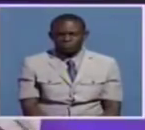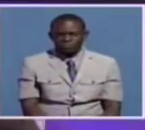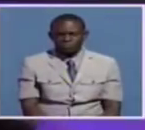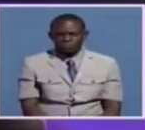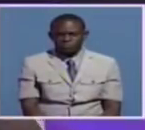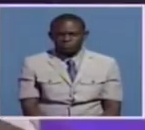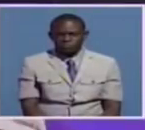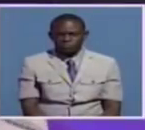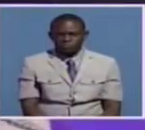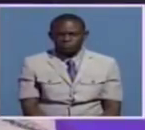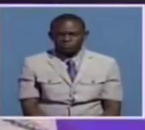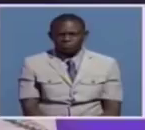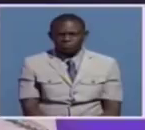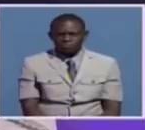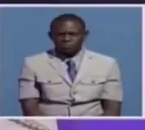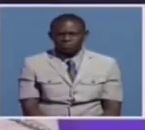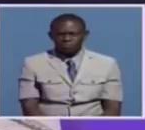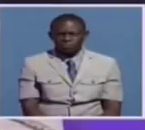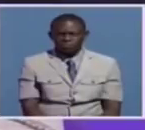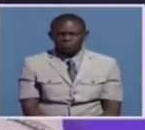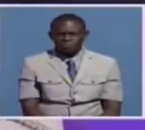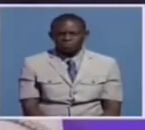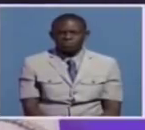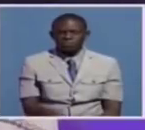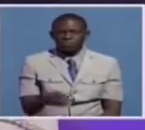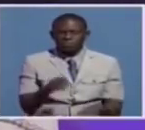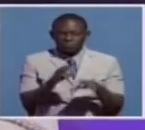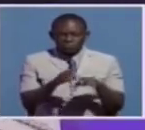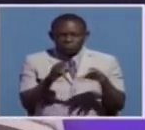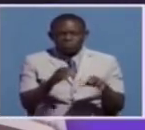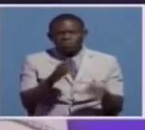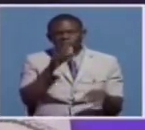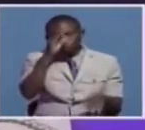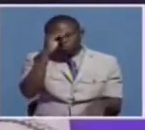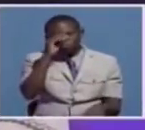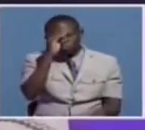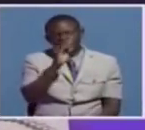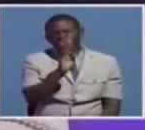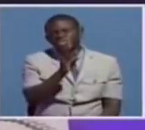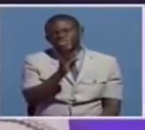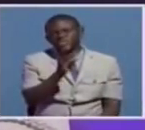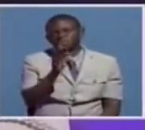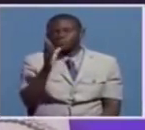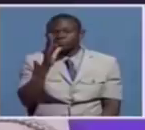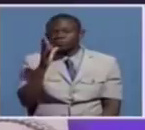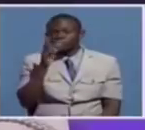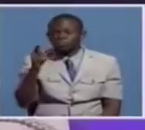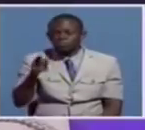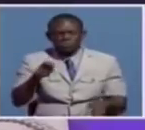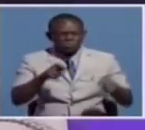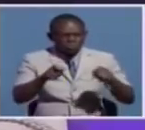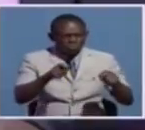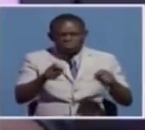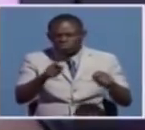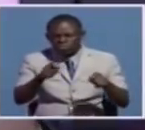when mothers do these days, you hug your child and things like that. There were 6 boys. She was managing an army, so she had to be strict. Bathing